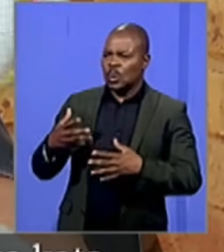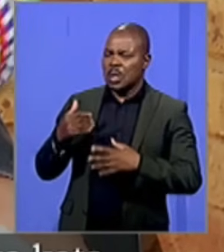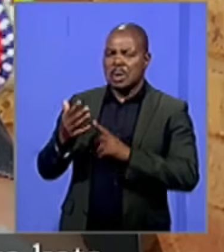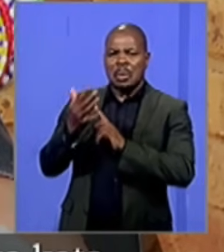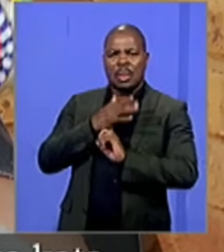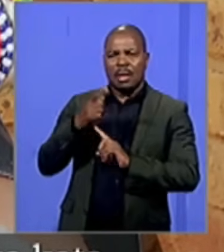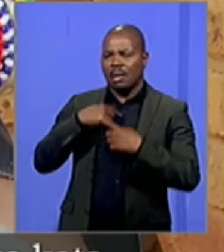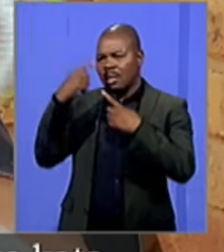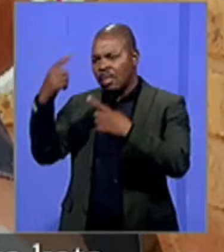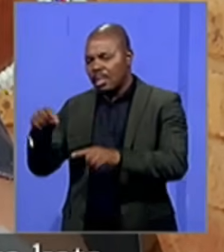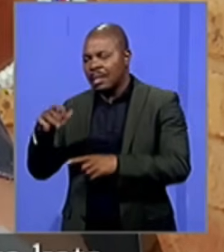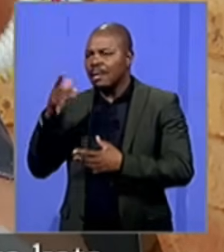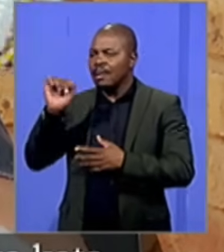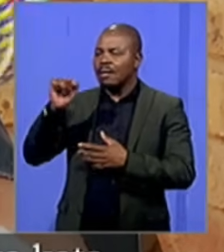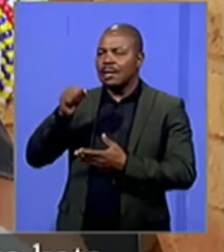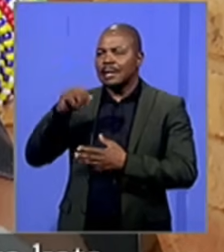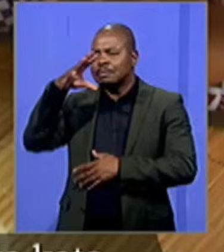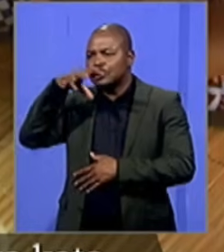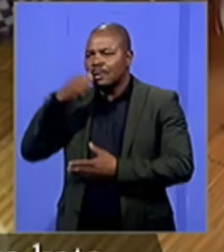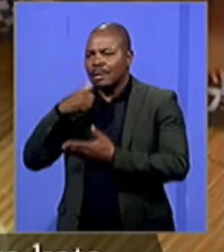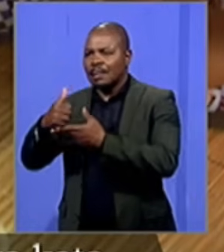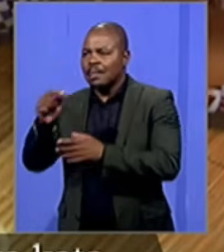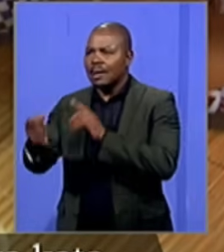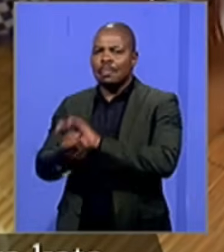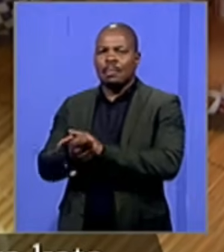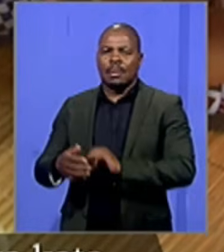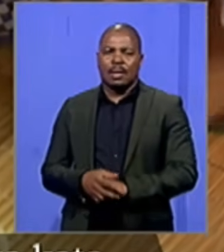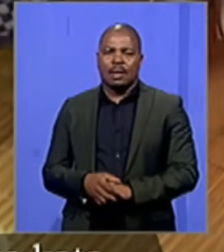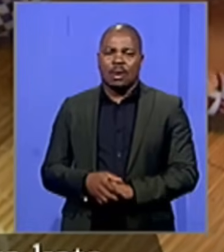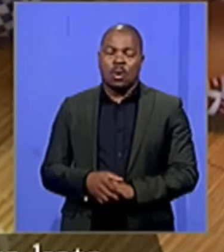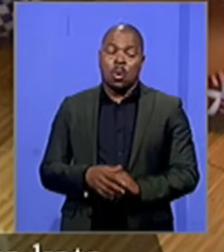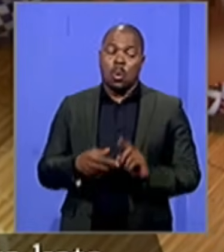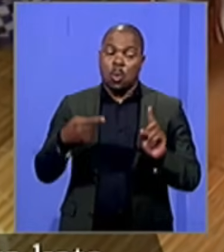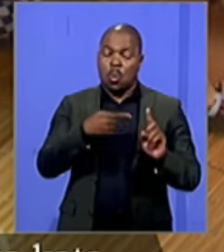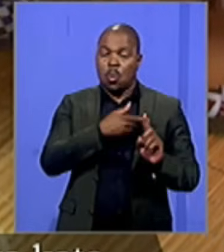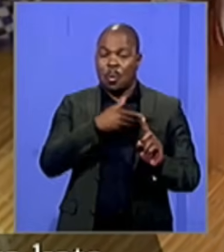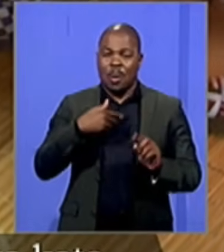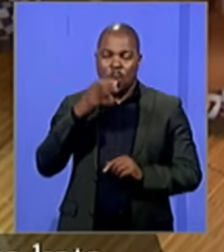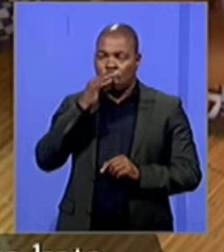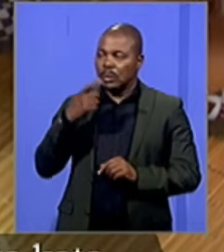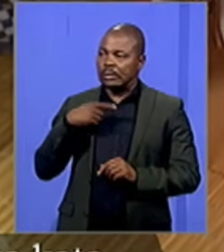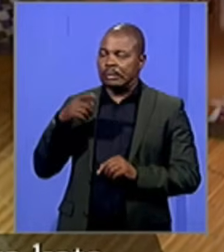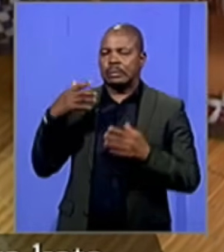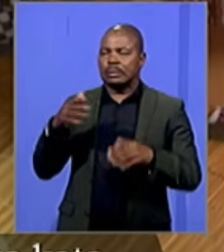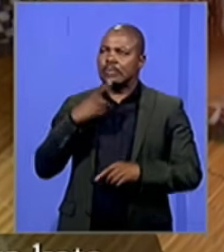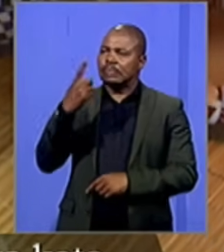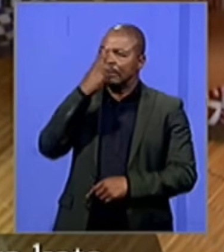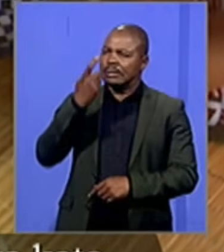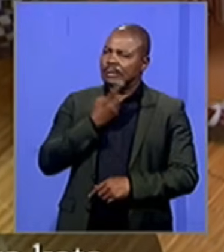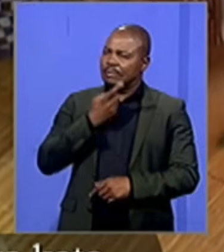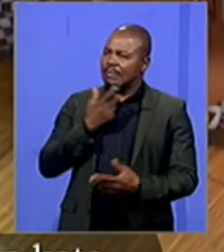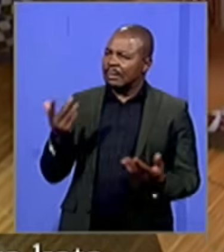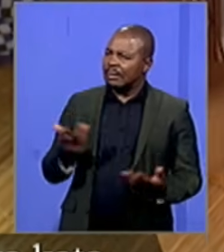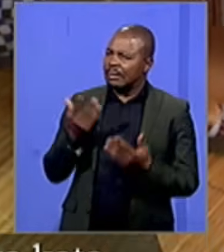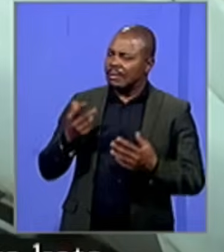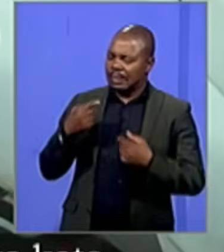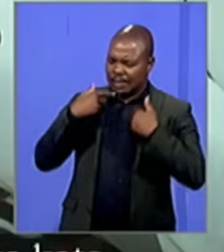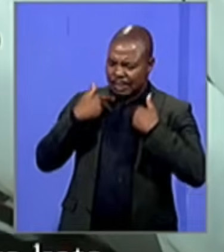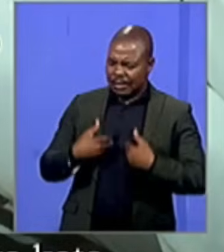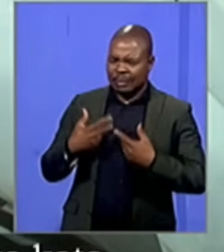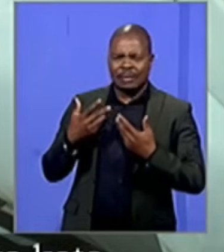to help someone spiritually, and this is happening. Nkadingala yo o re tiragalo yeo e mo tlogetše ka dipotšišo tše dintši ka ga tumelo ya